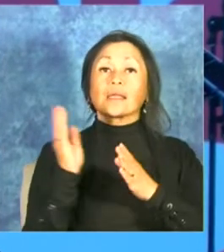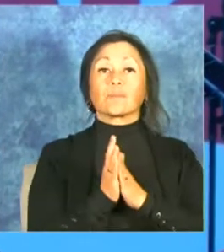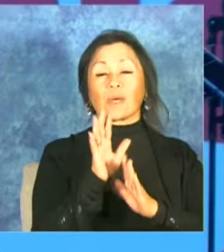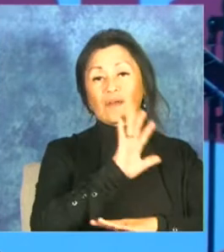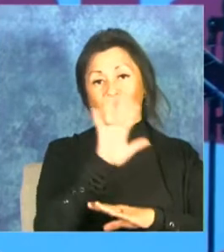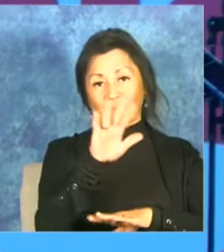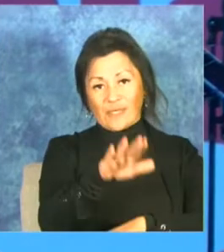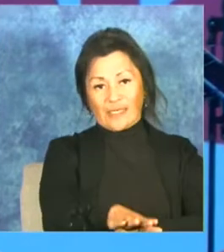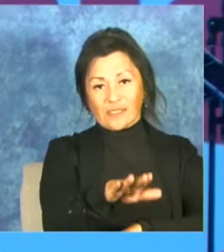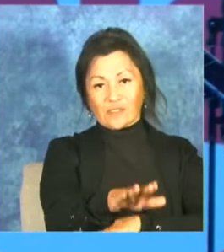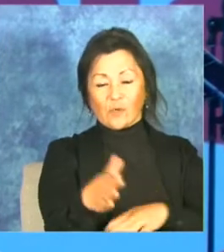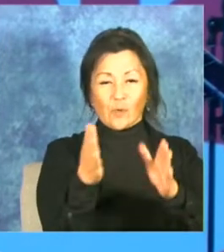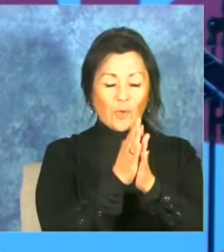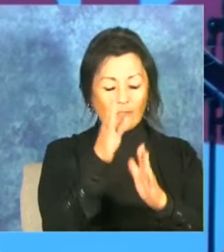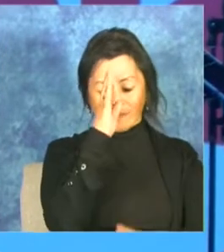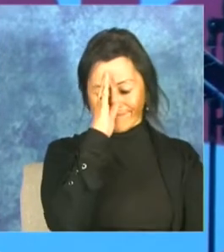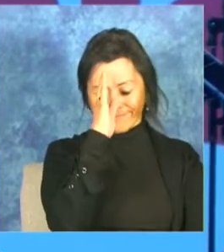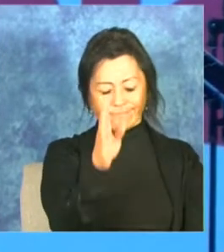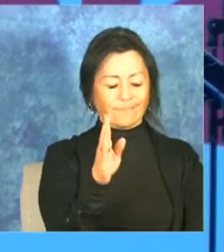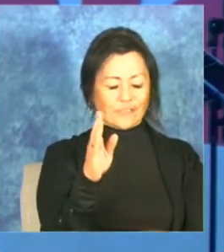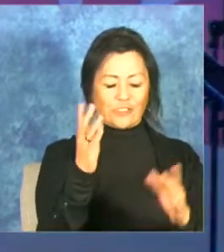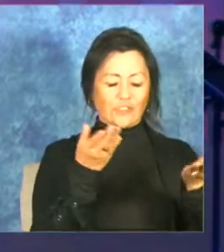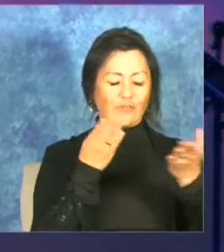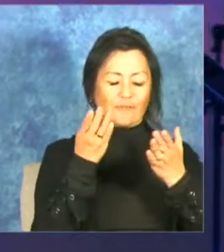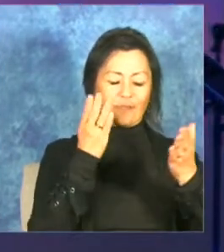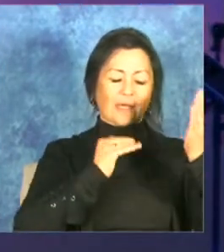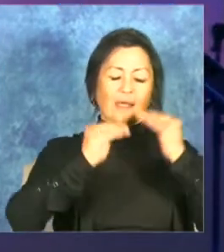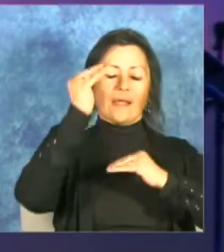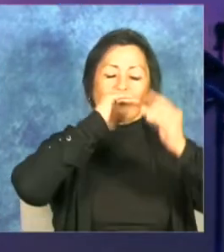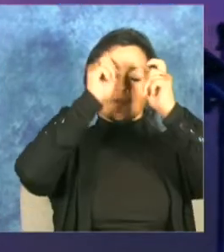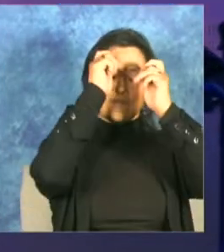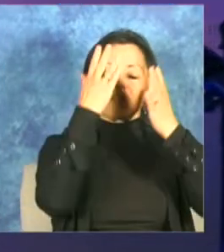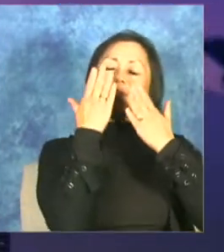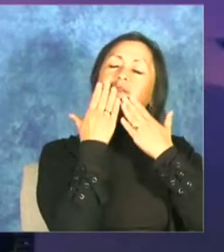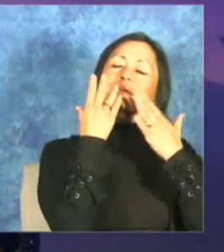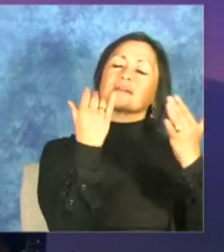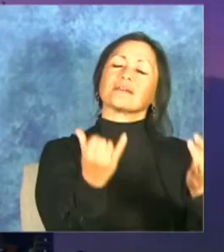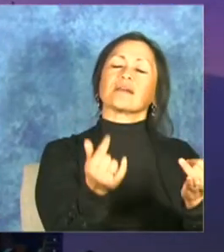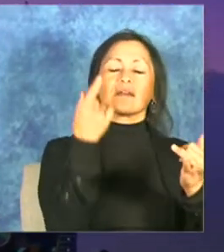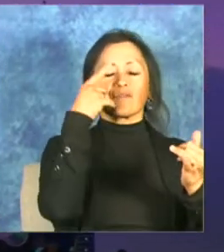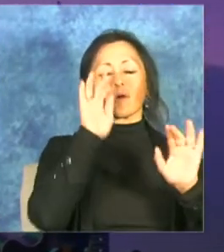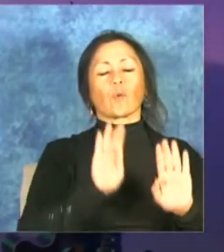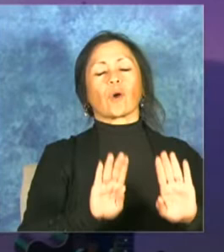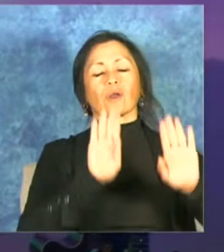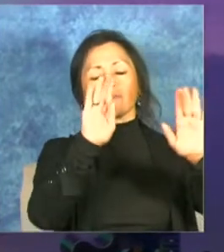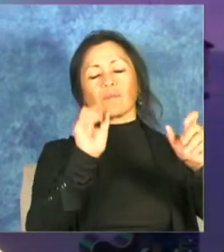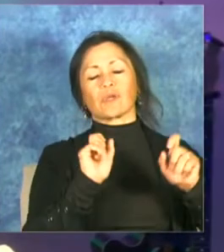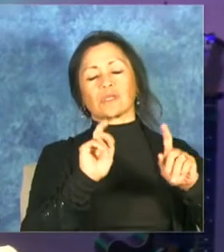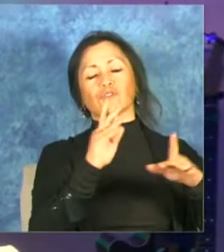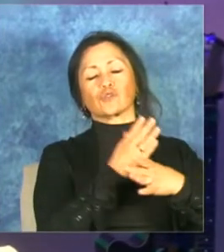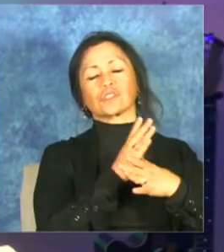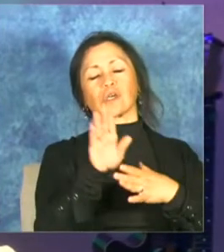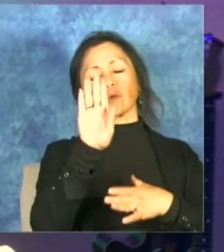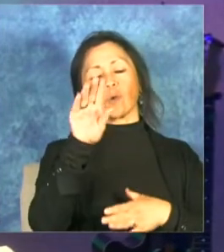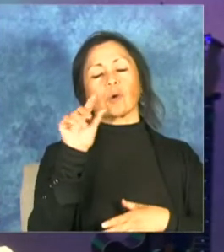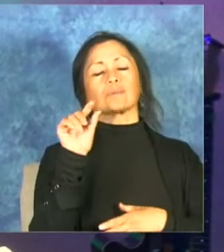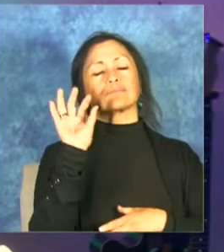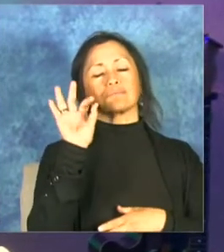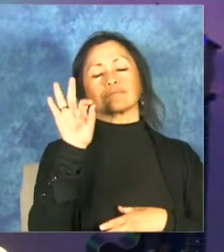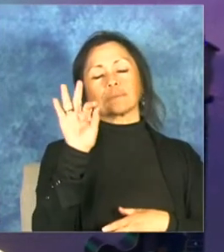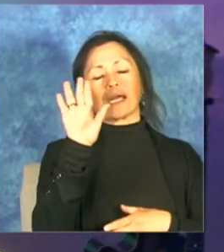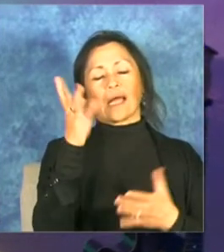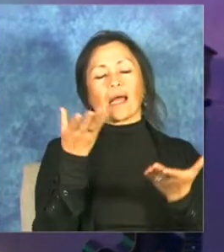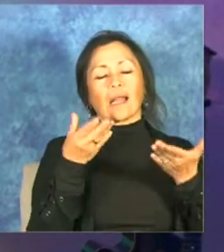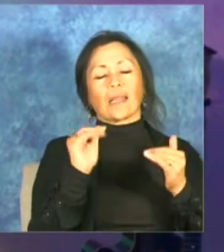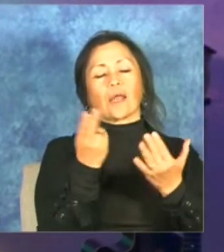this afternoon. Let's pray and we'll get right into our message. Heavenly Father, we thank you again today for this wonderful opportunity to share your word, to let the